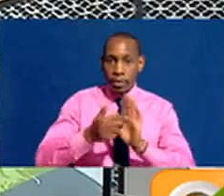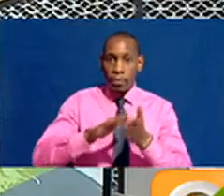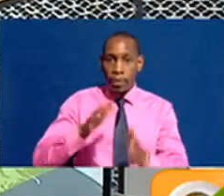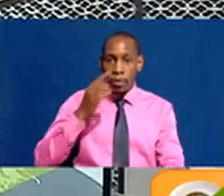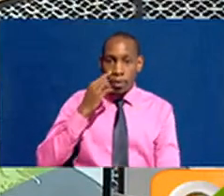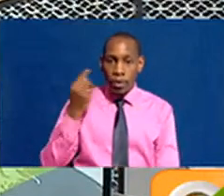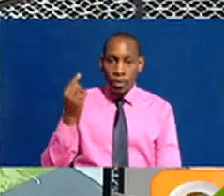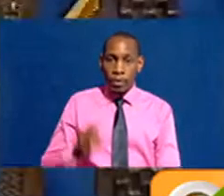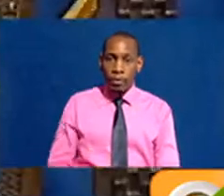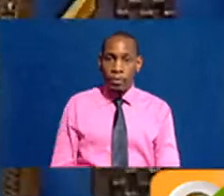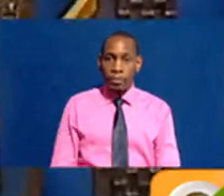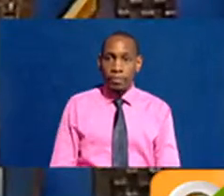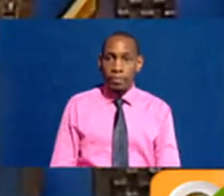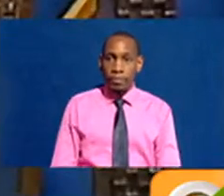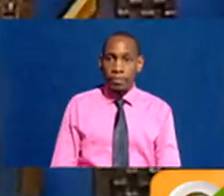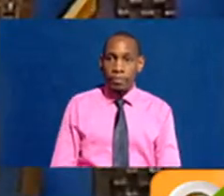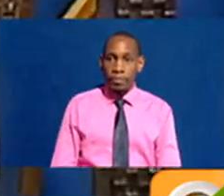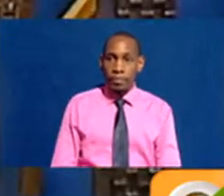reports.